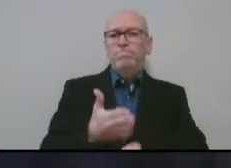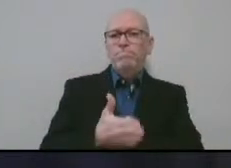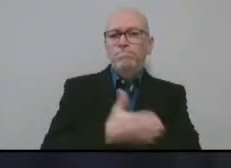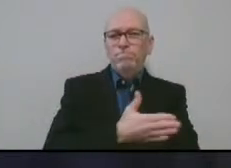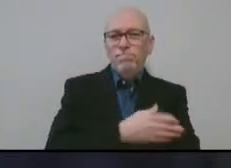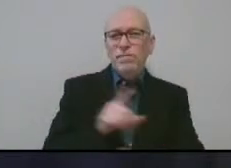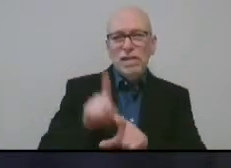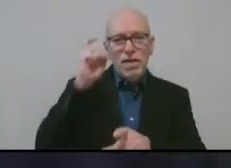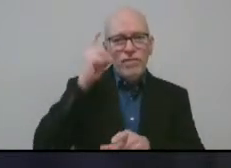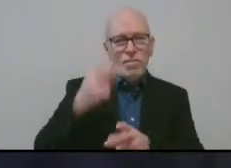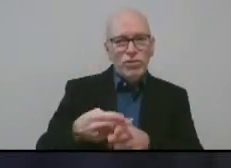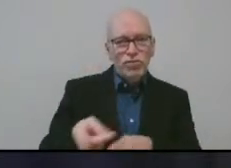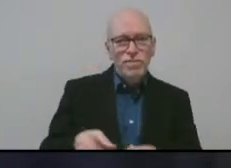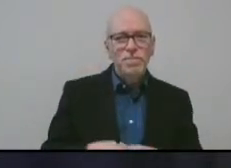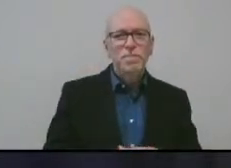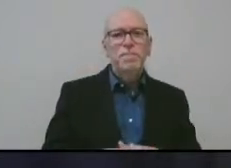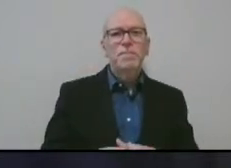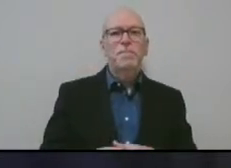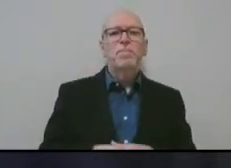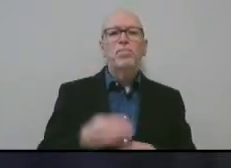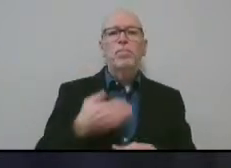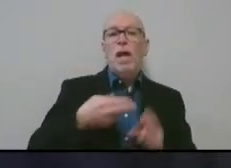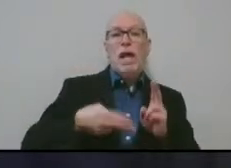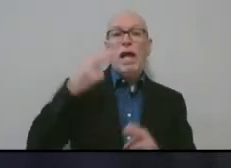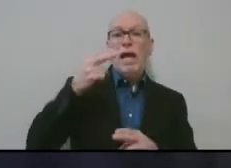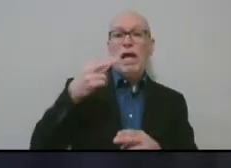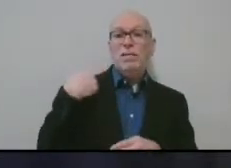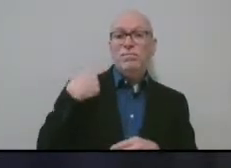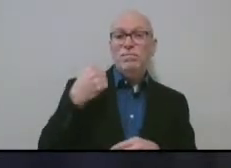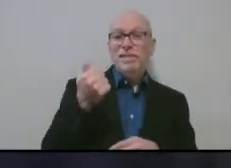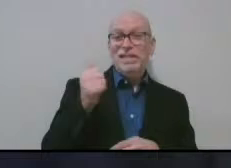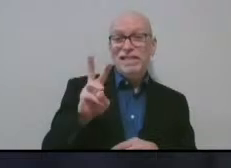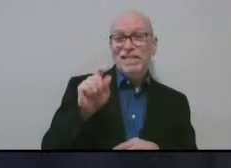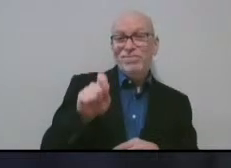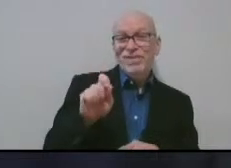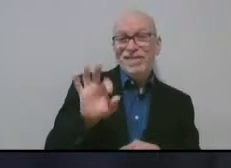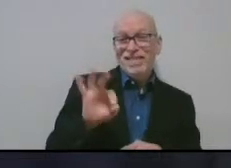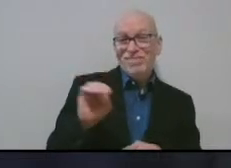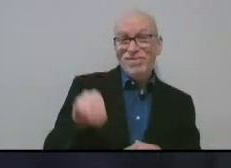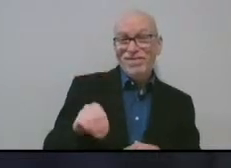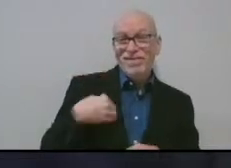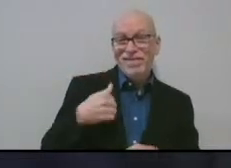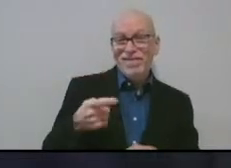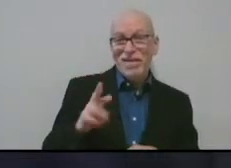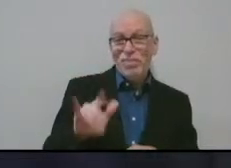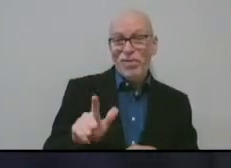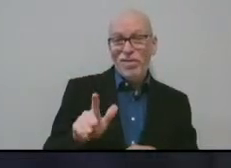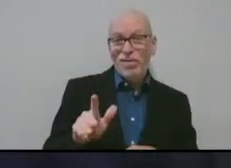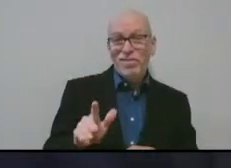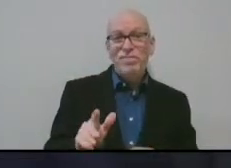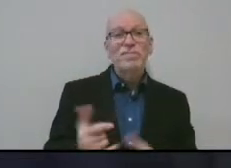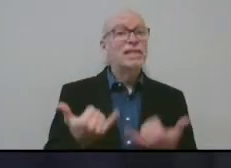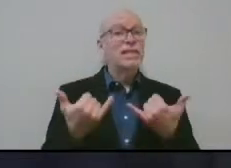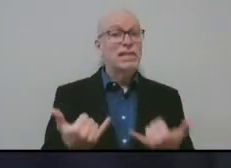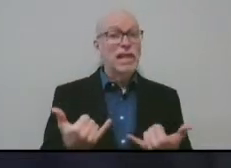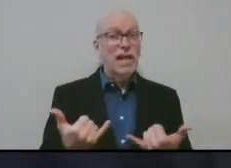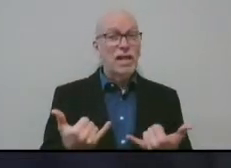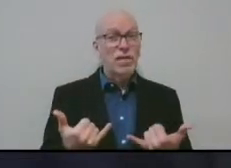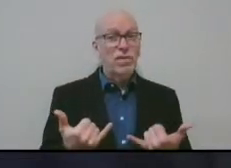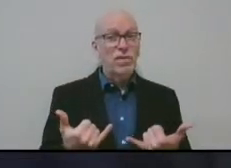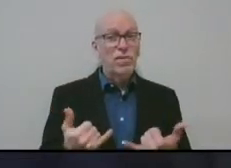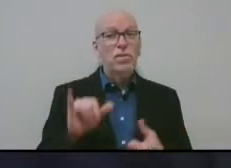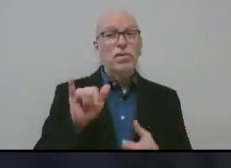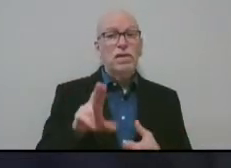governor mentioned, since our high of 16.9% back in April. As it stands now,